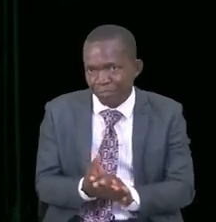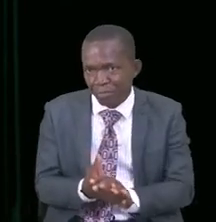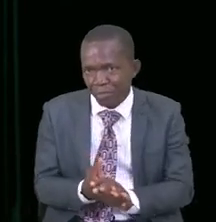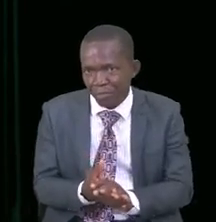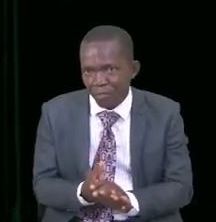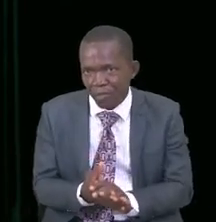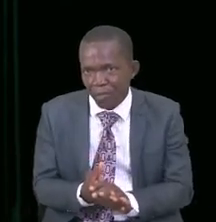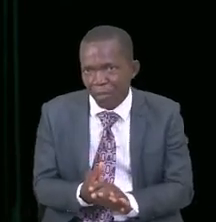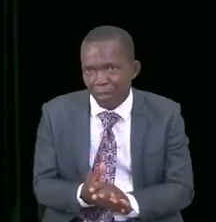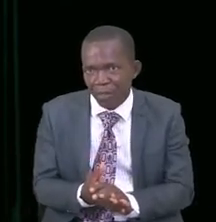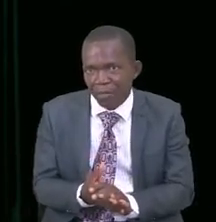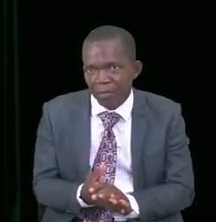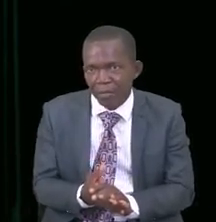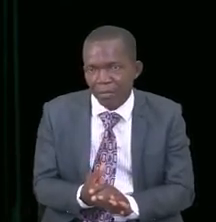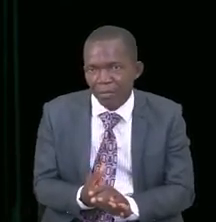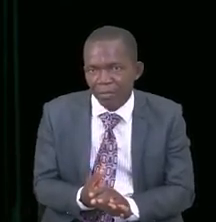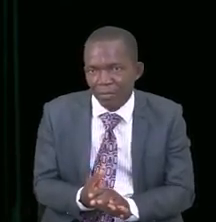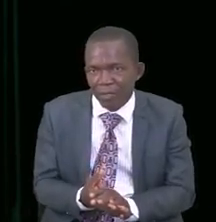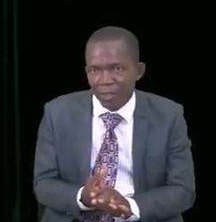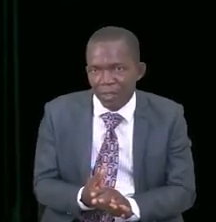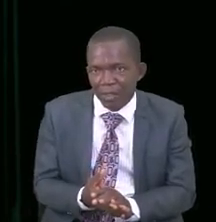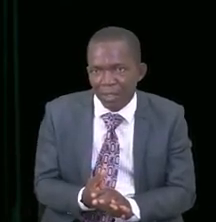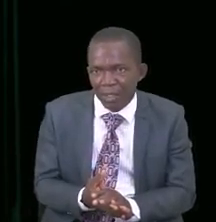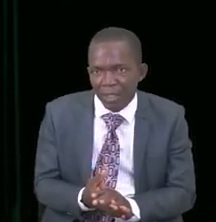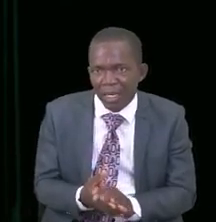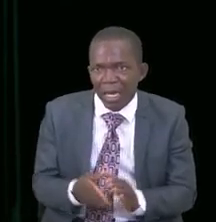in a Lyft ride coming in. And I said,